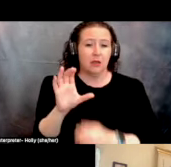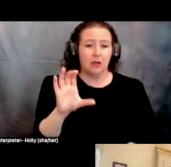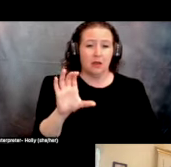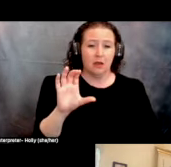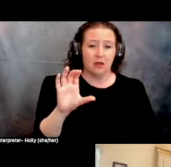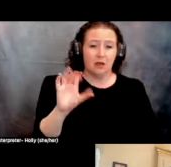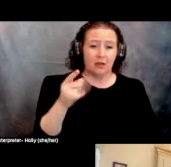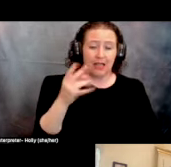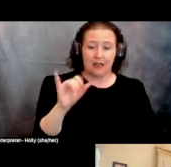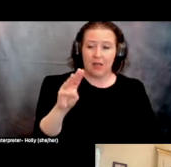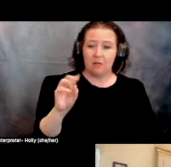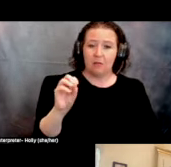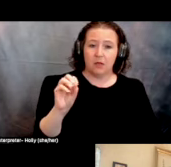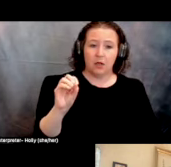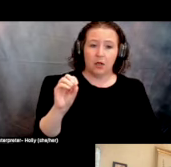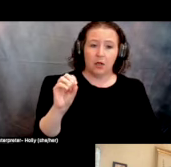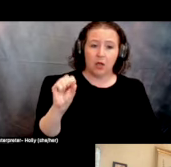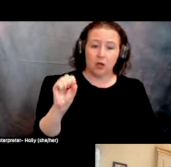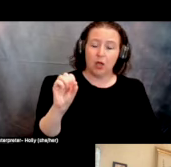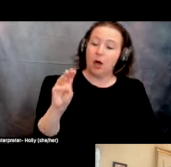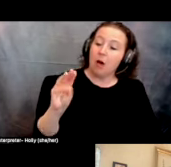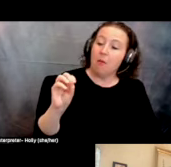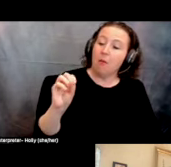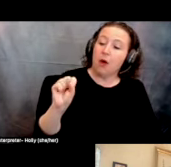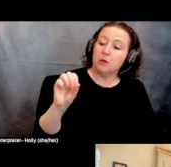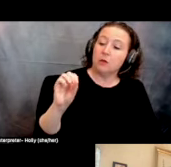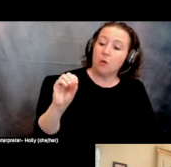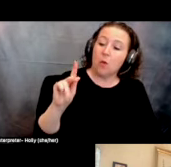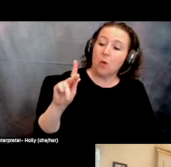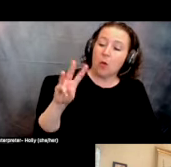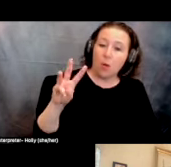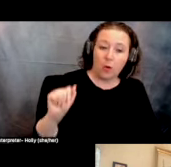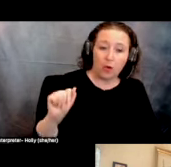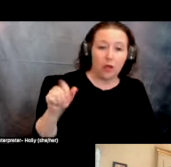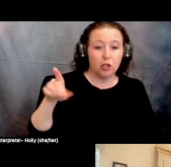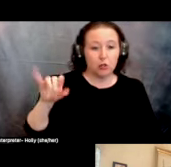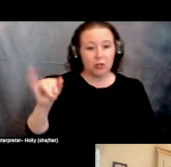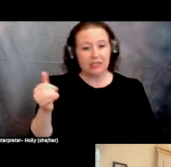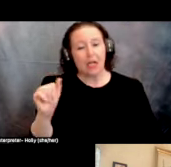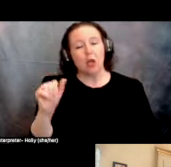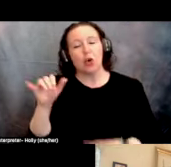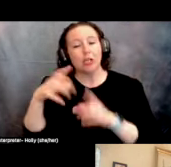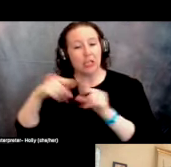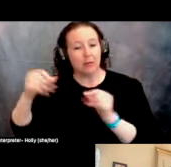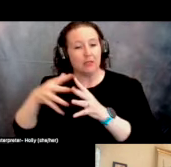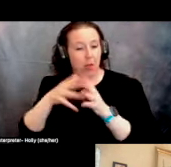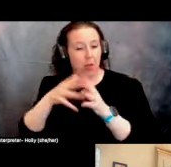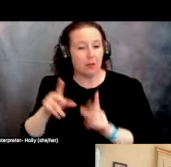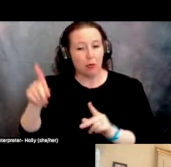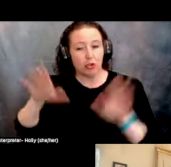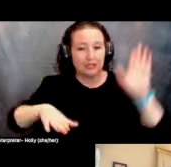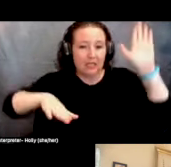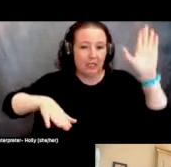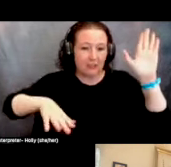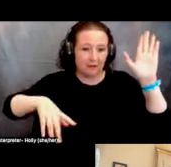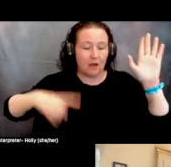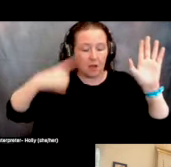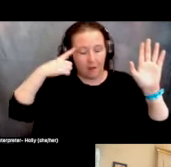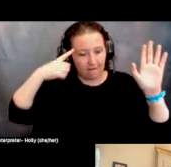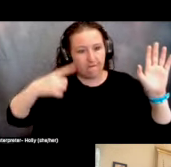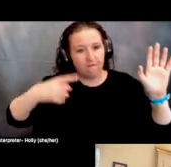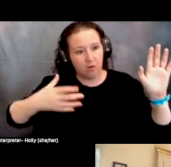Masuoka. She was one of the JAs, or Japanese American people, who testified on behalf of Black reparations, bringing in